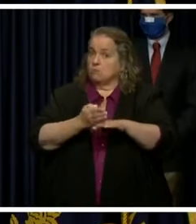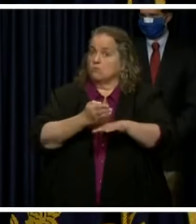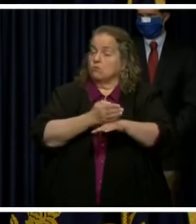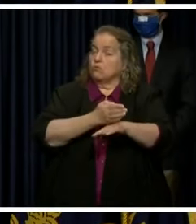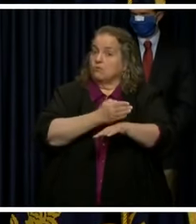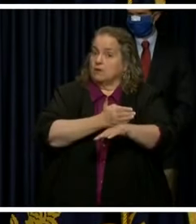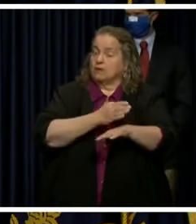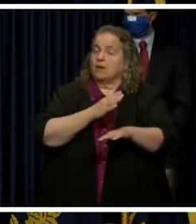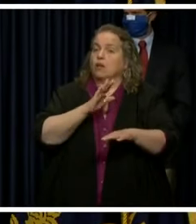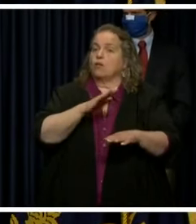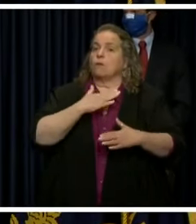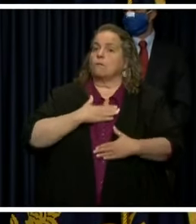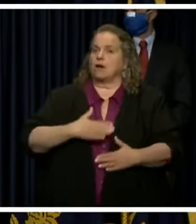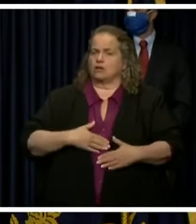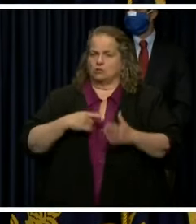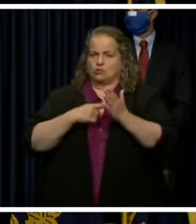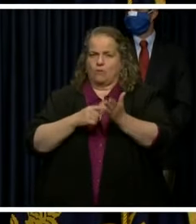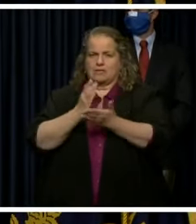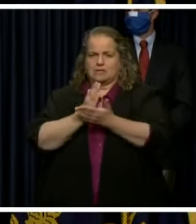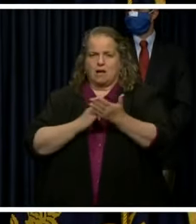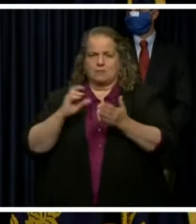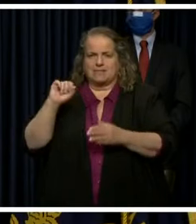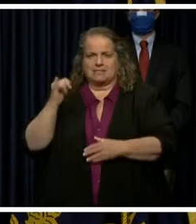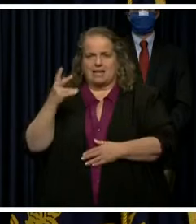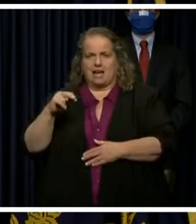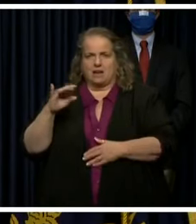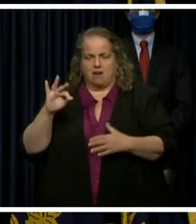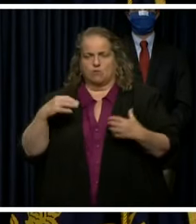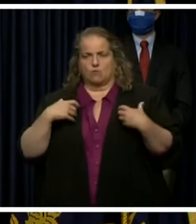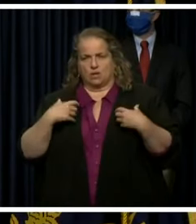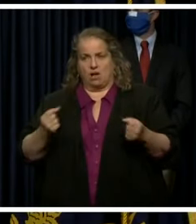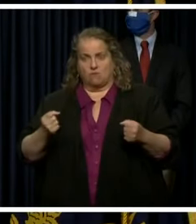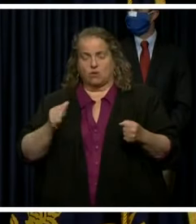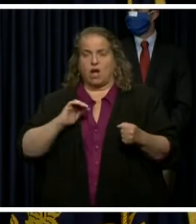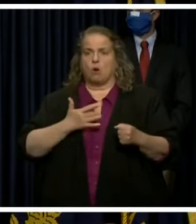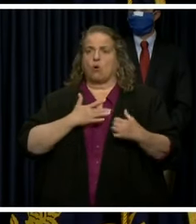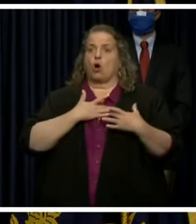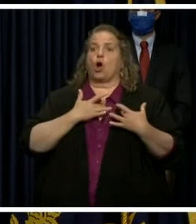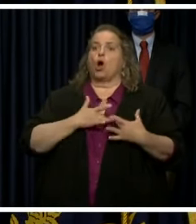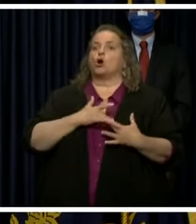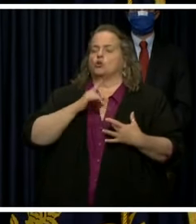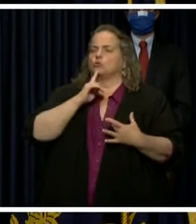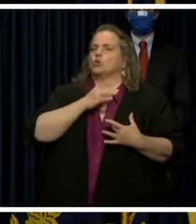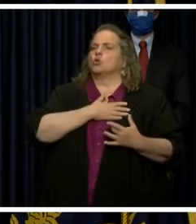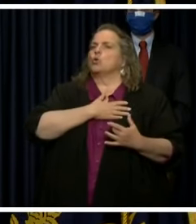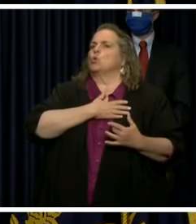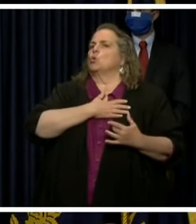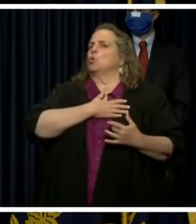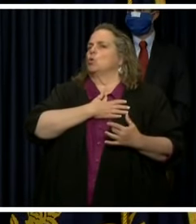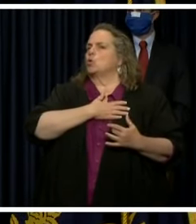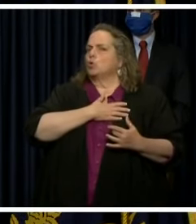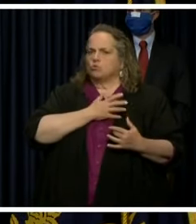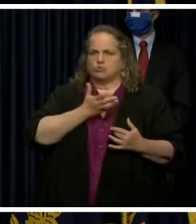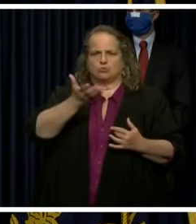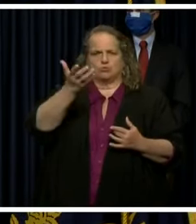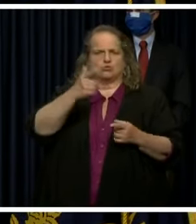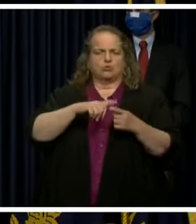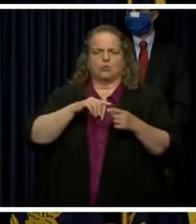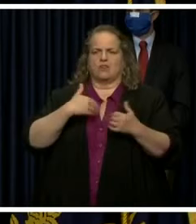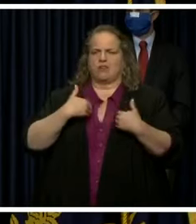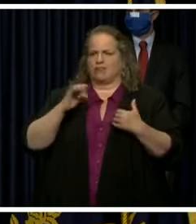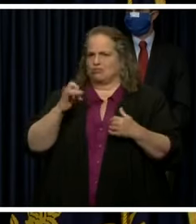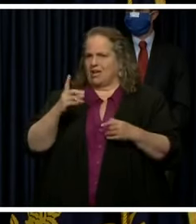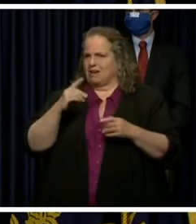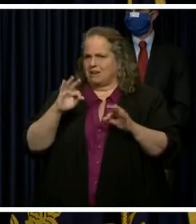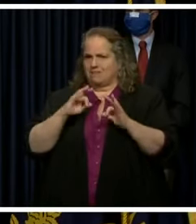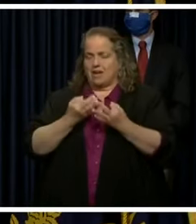is showing signs of recovery. And so, again, our heart goes out to the young child and their family. The second